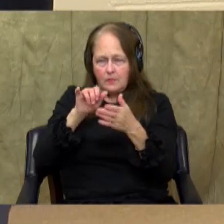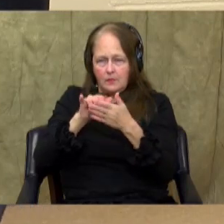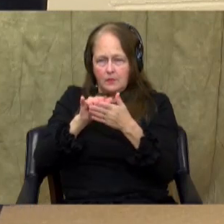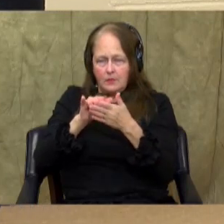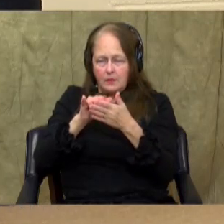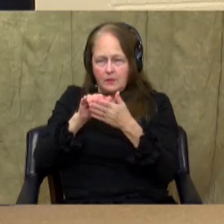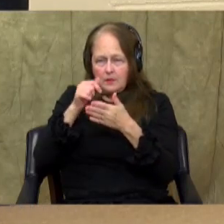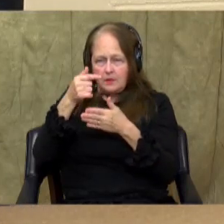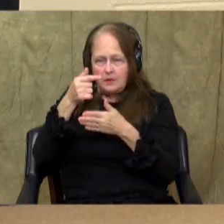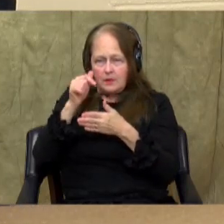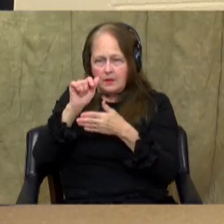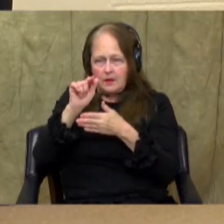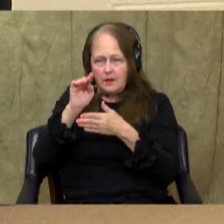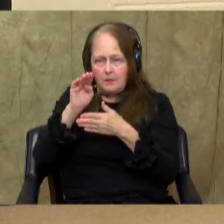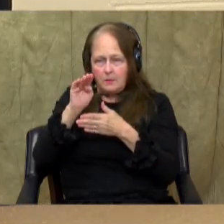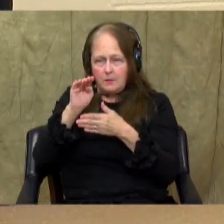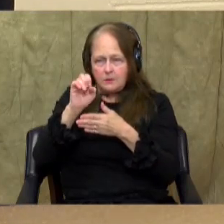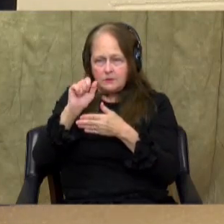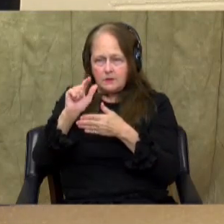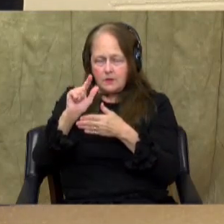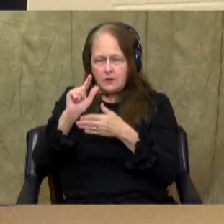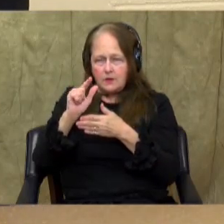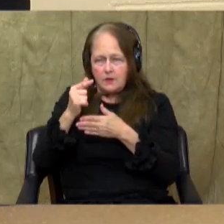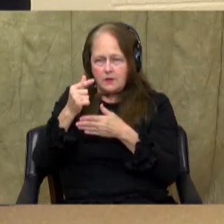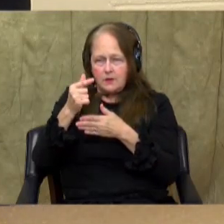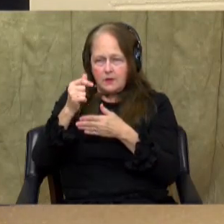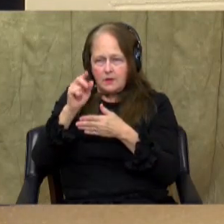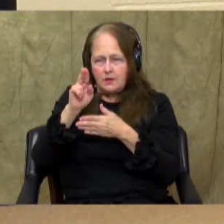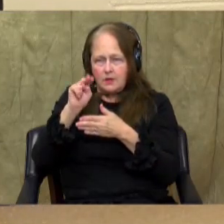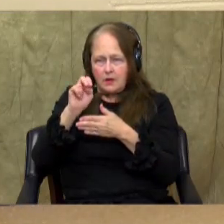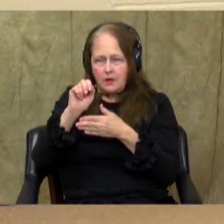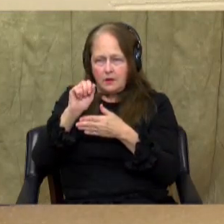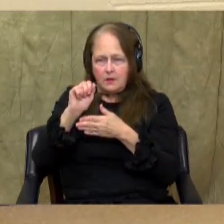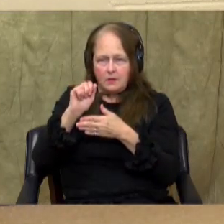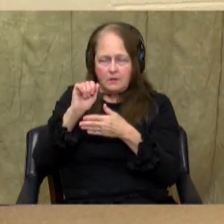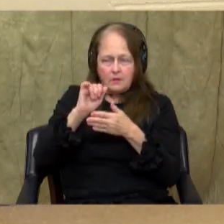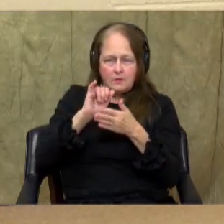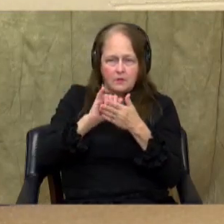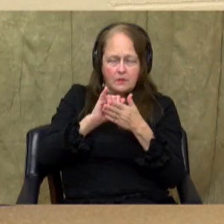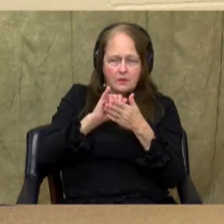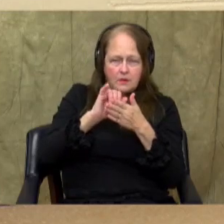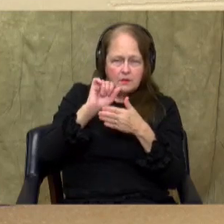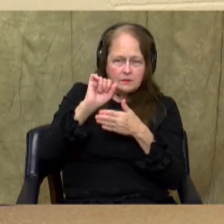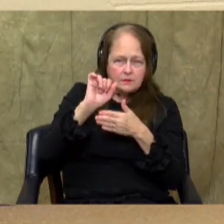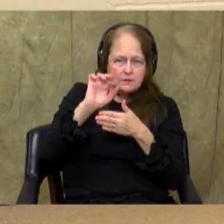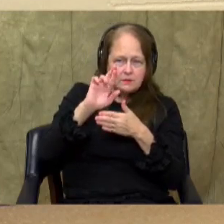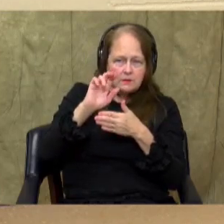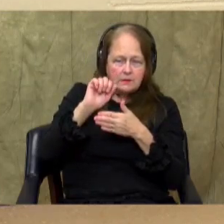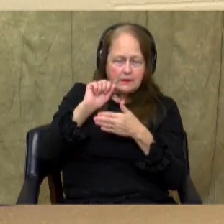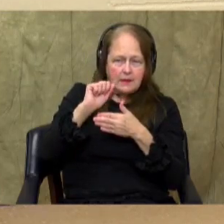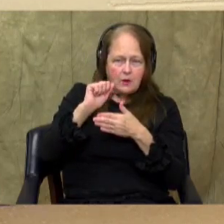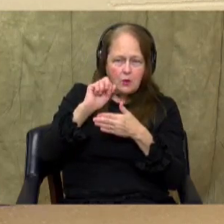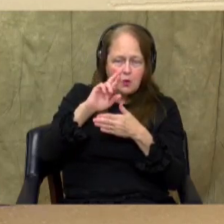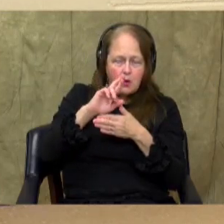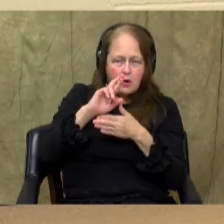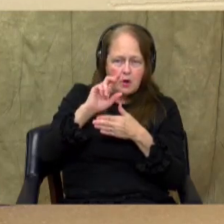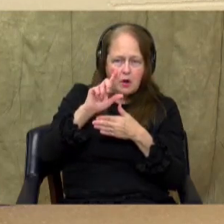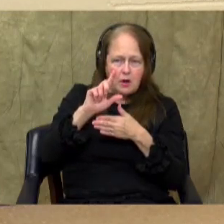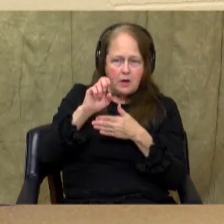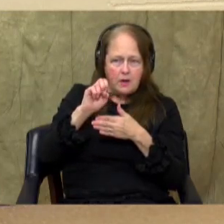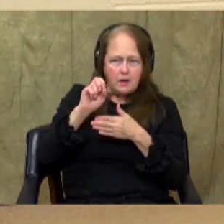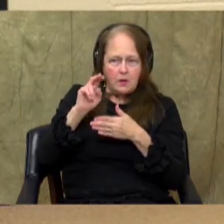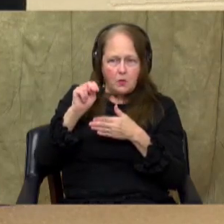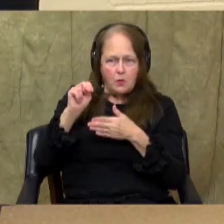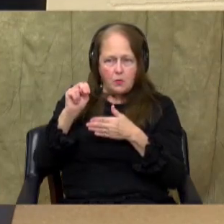is Guinea-Bissau, and then Guinea. Next we have Sierra Leone and